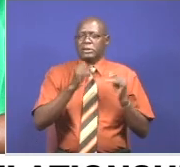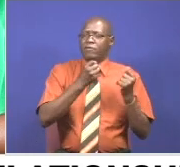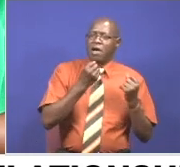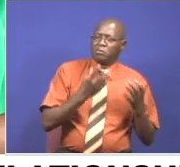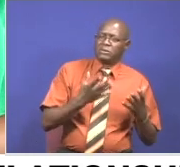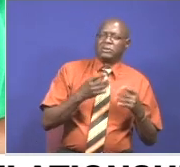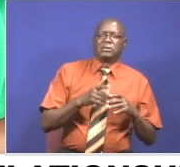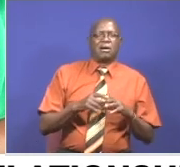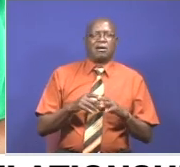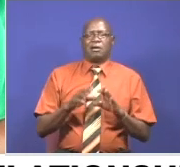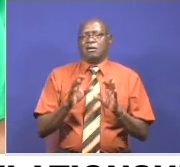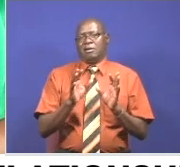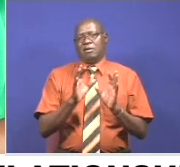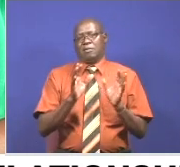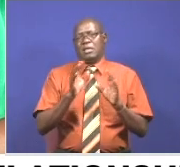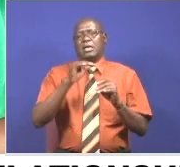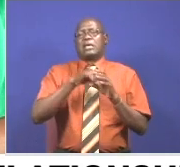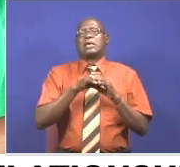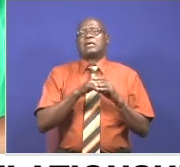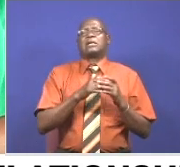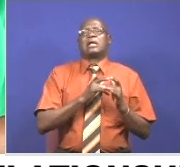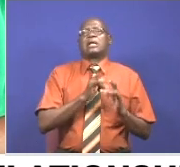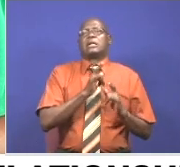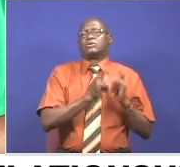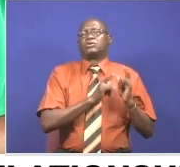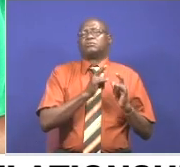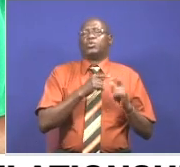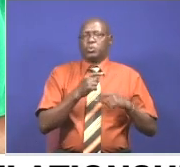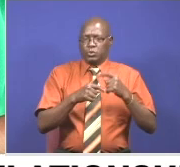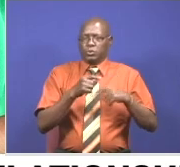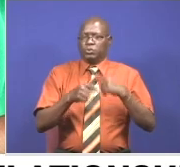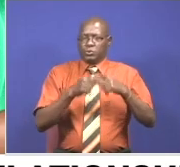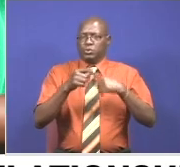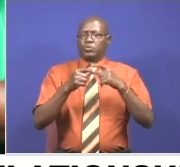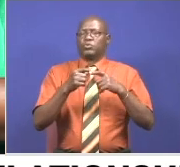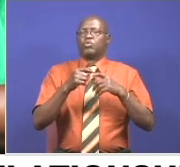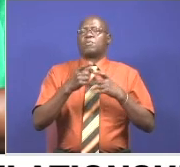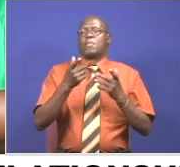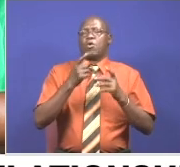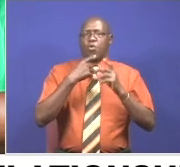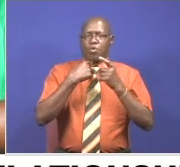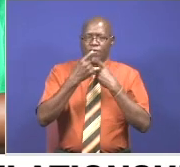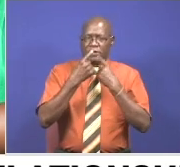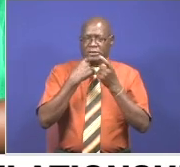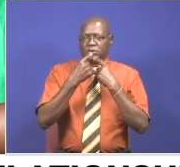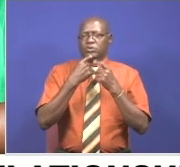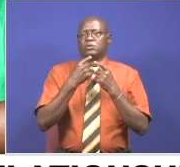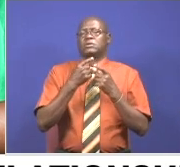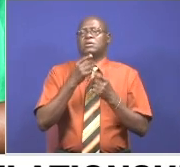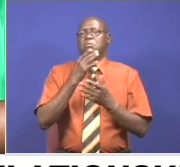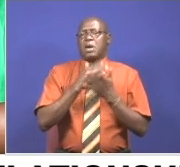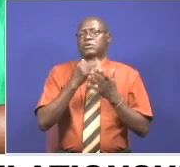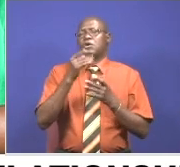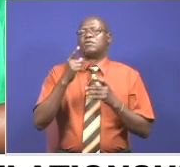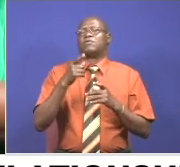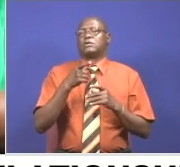it that way. So in a relationship, let it go on, and the conversation should be part and parcel of the relationship. And